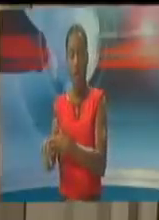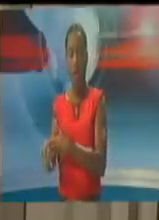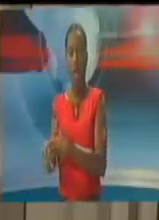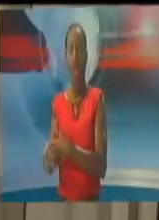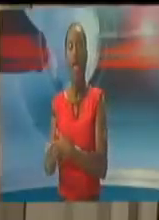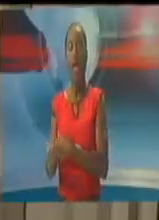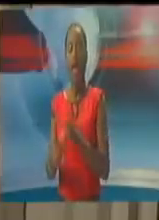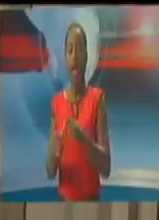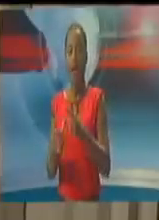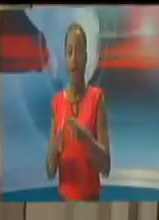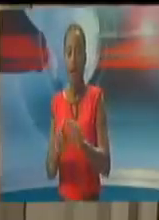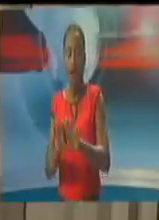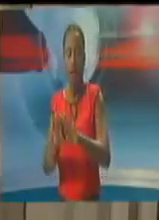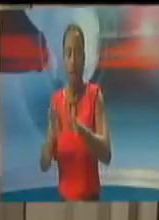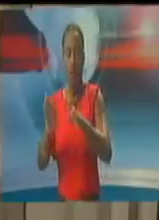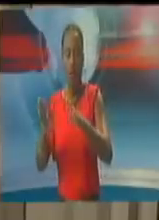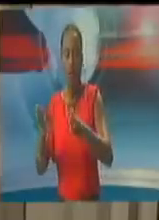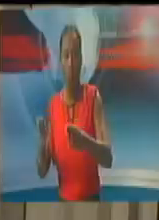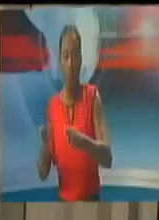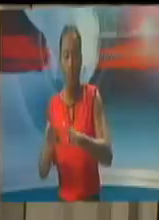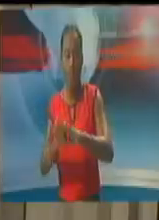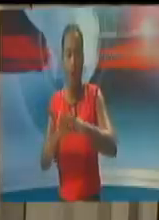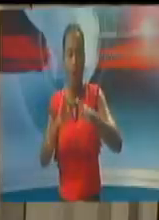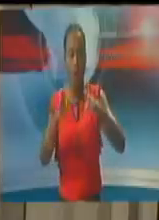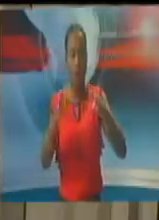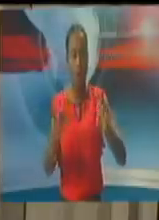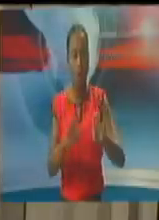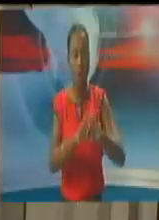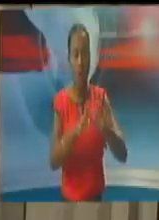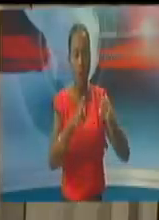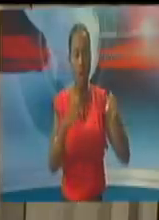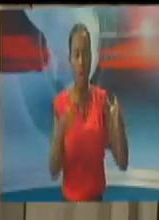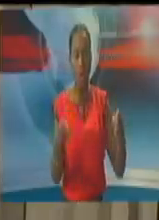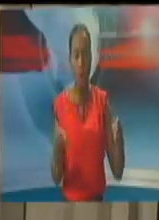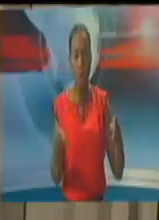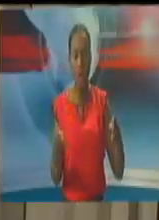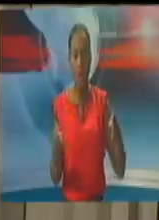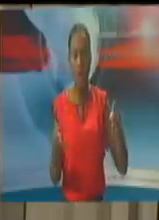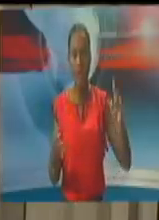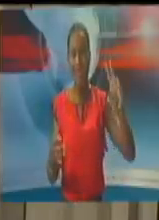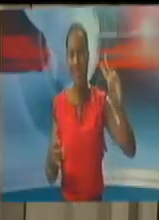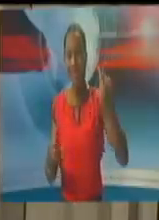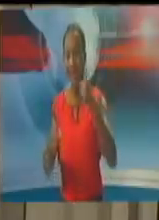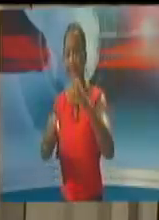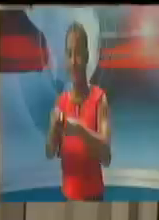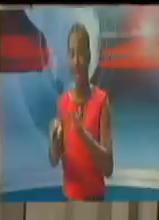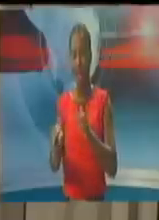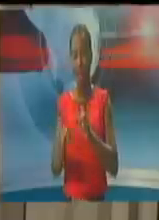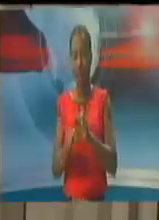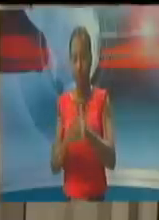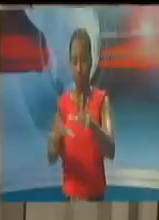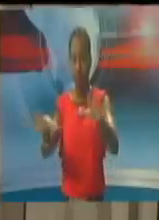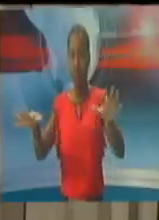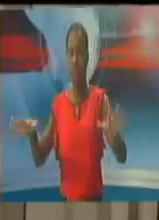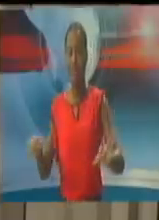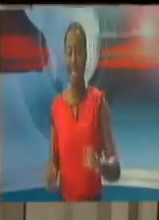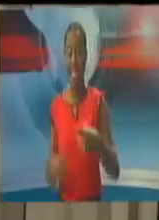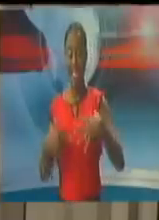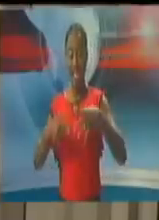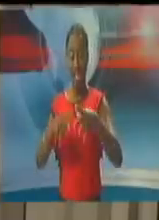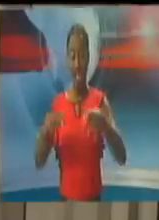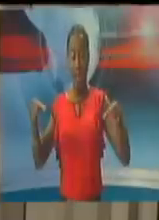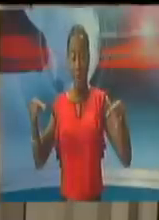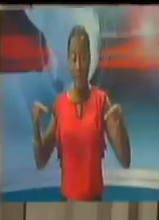started to ease on their restrictions with their border control. Immediately a second wave hit them. Japan, states of emergency